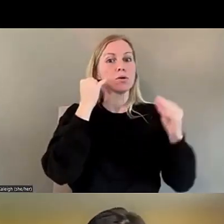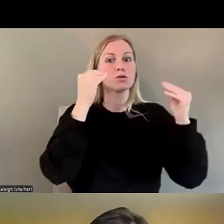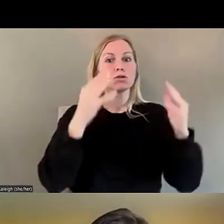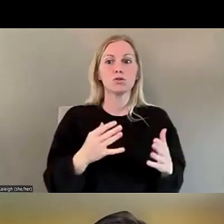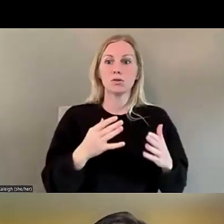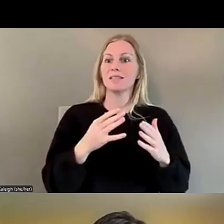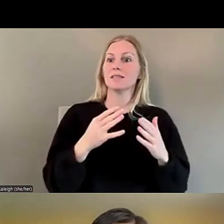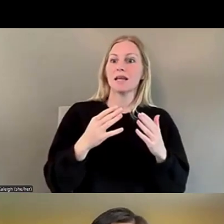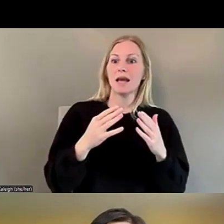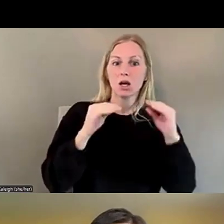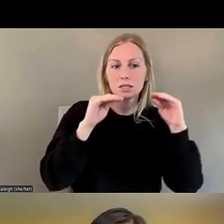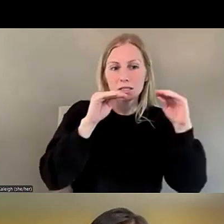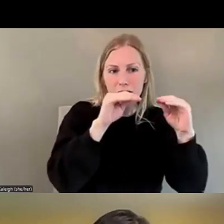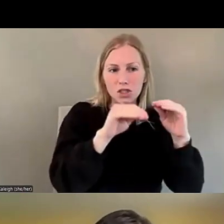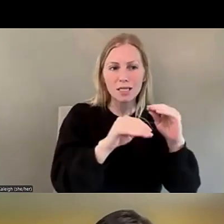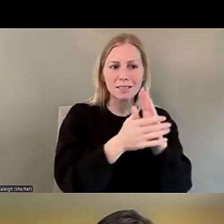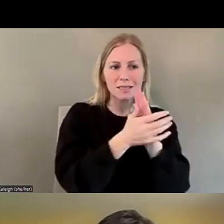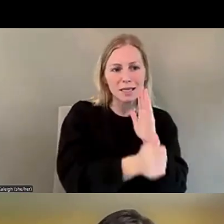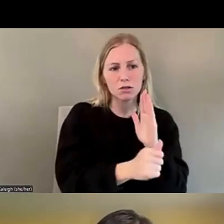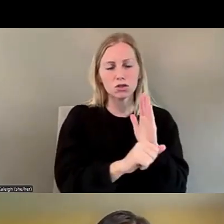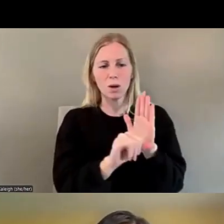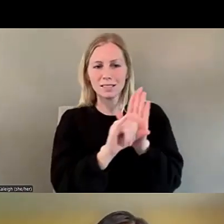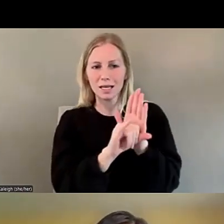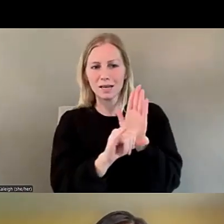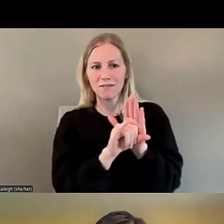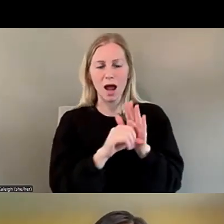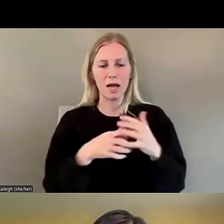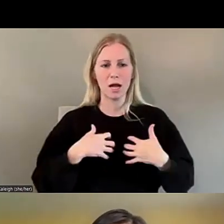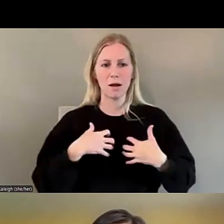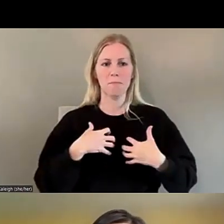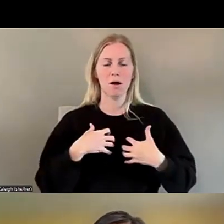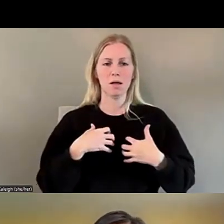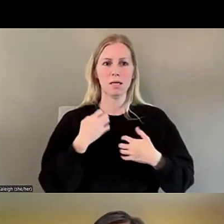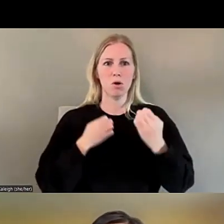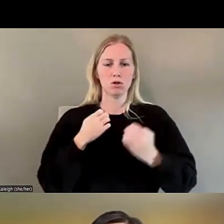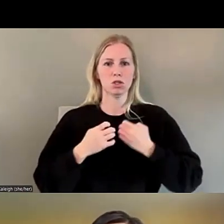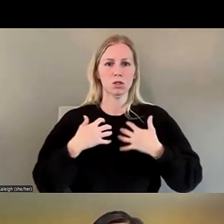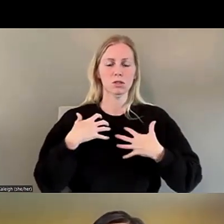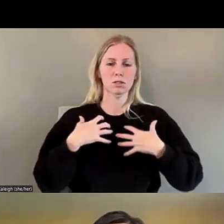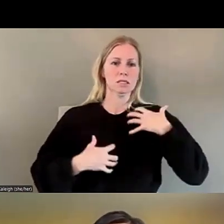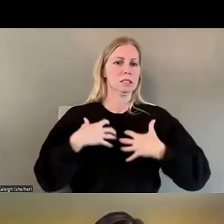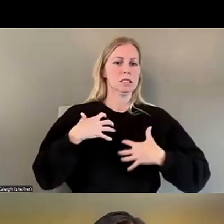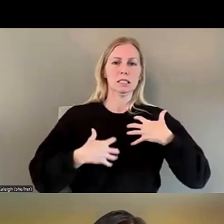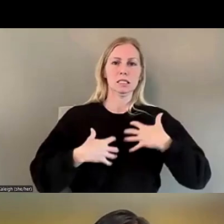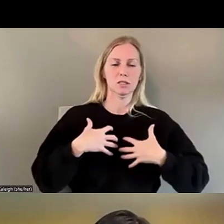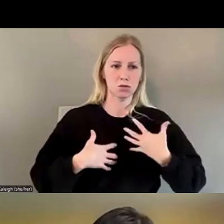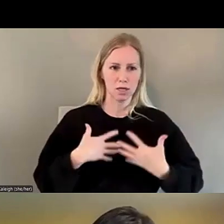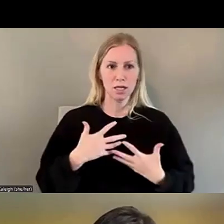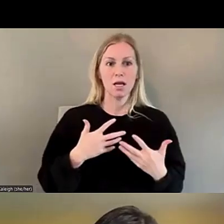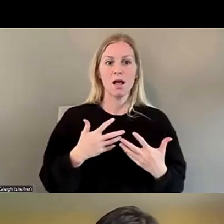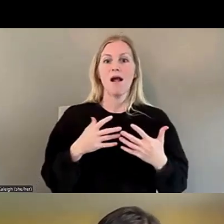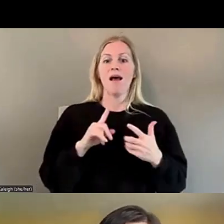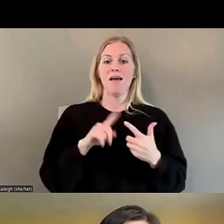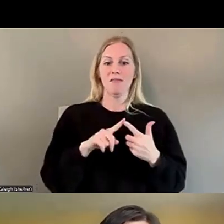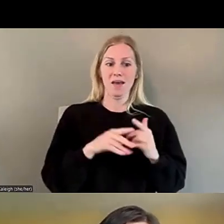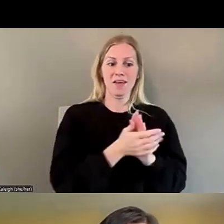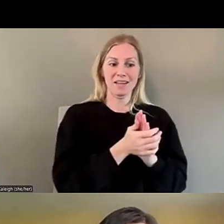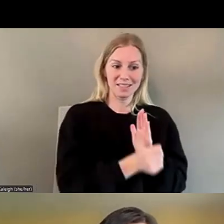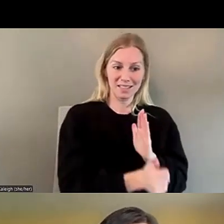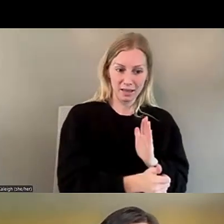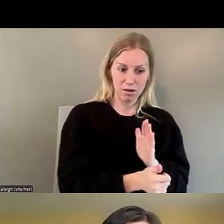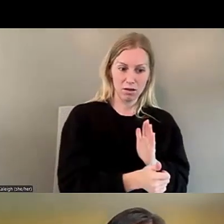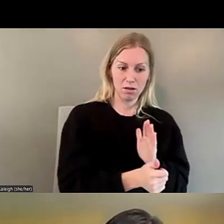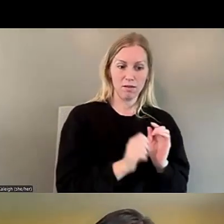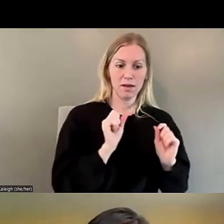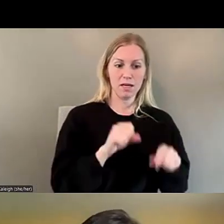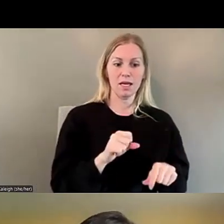to identify emotional dysregulation, and then identifying or using the skills